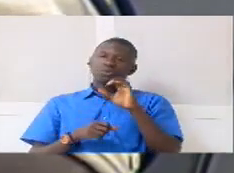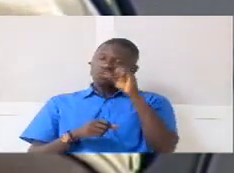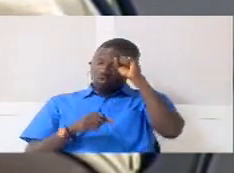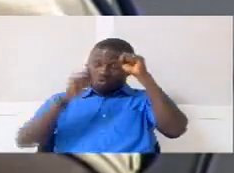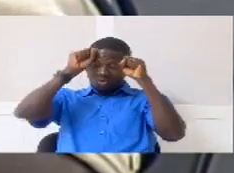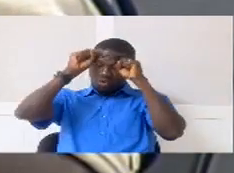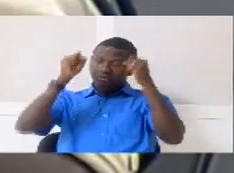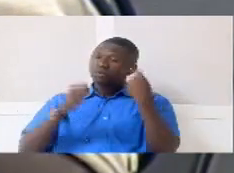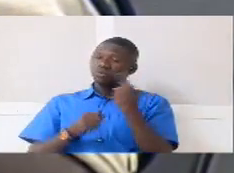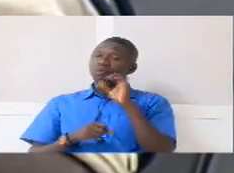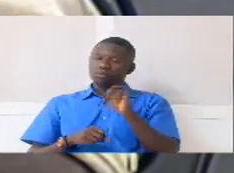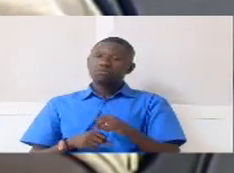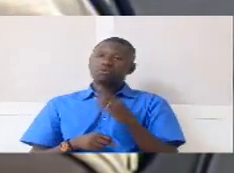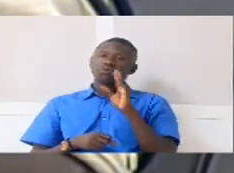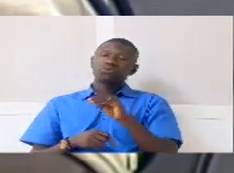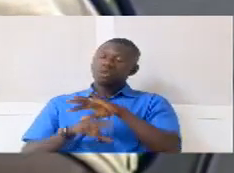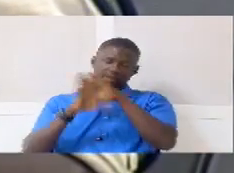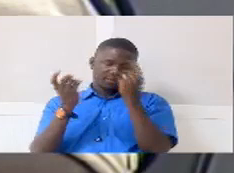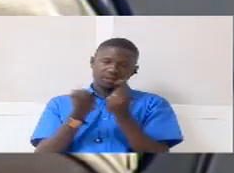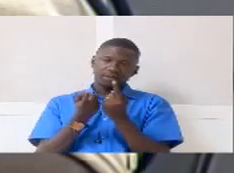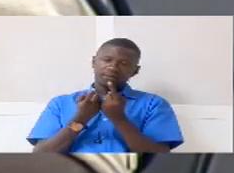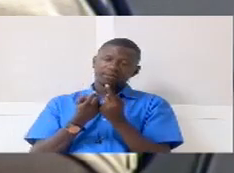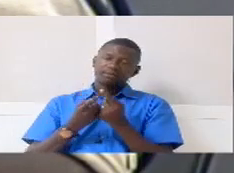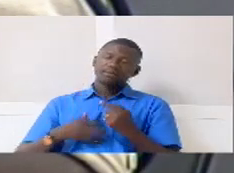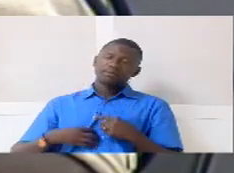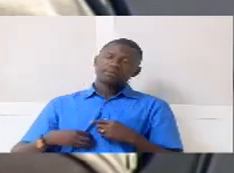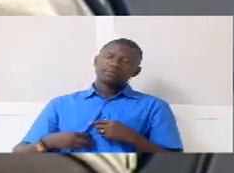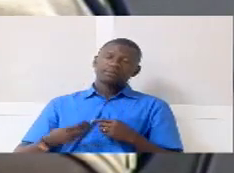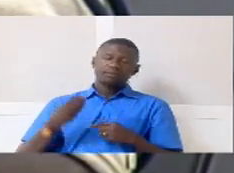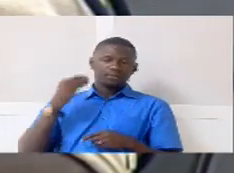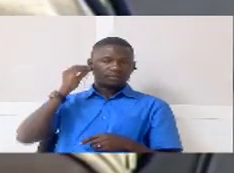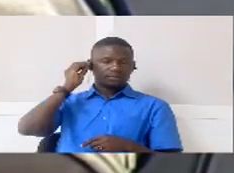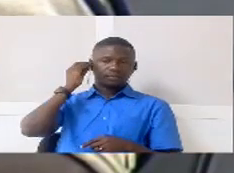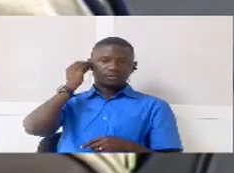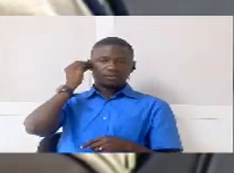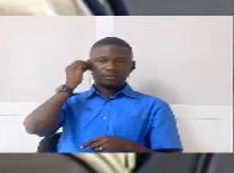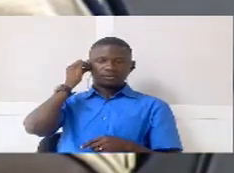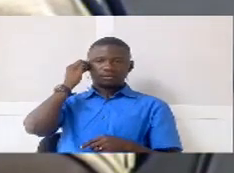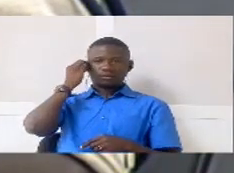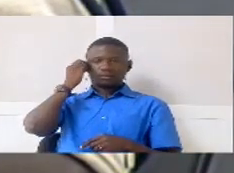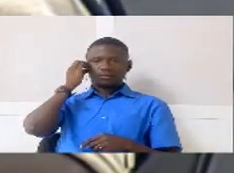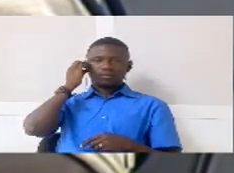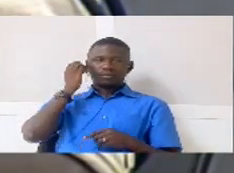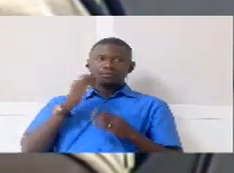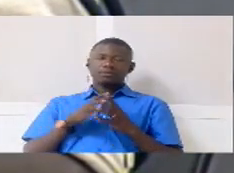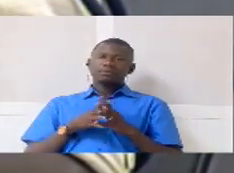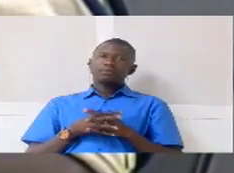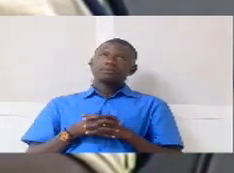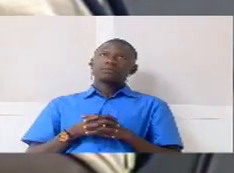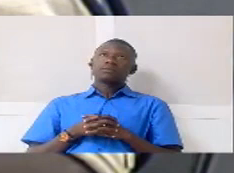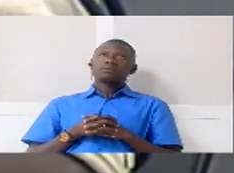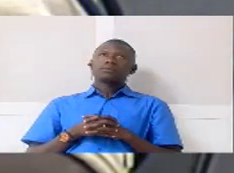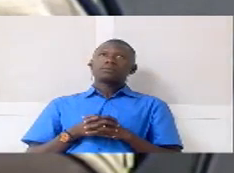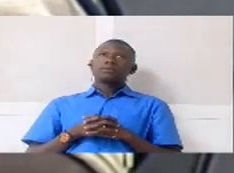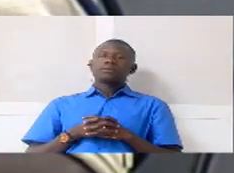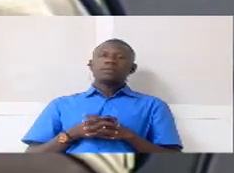cannot do everything. Momo ya longo isa afiroso no wale ya afiroso no ise na kaso muta nga kaso makwe nga